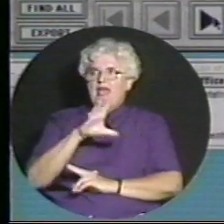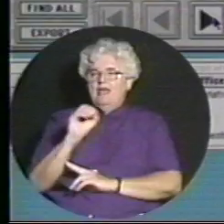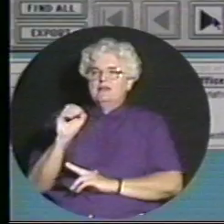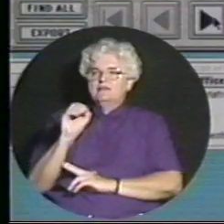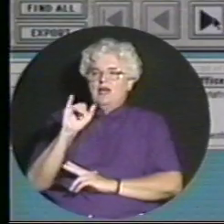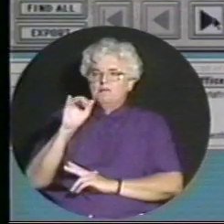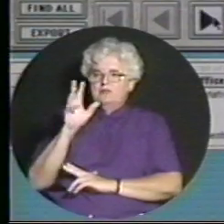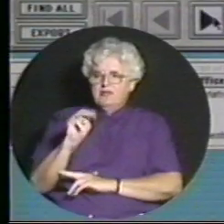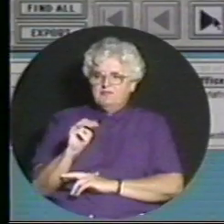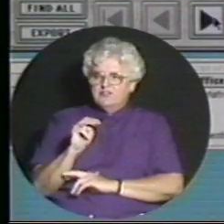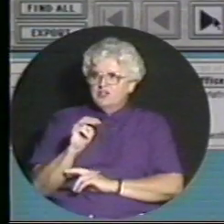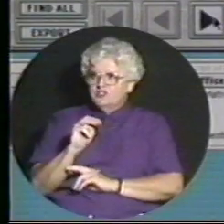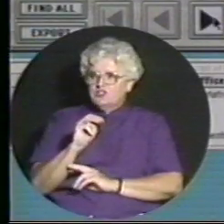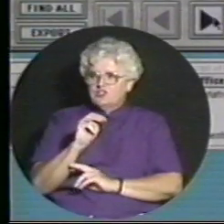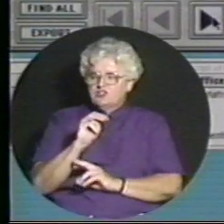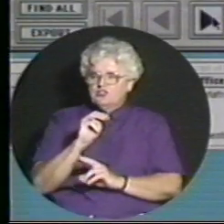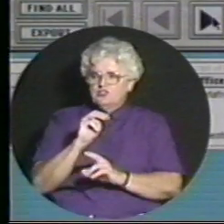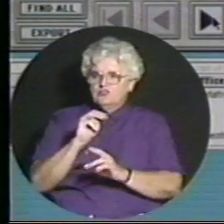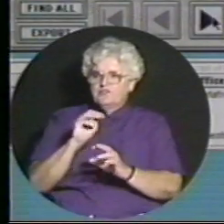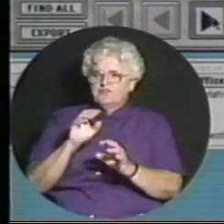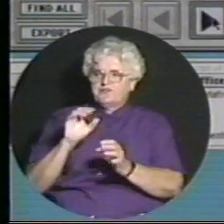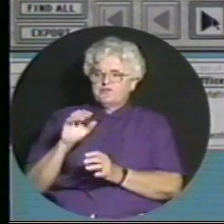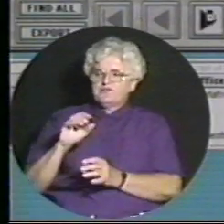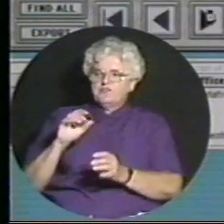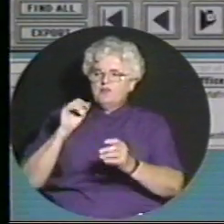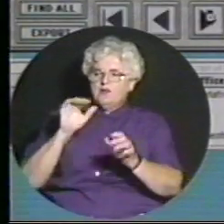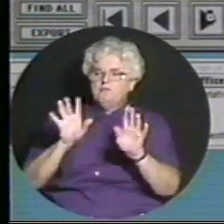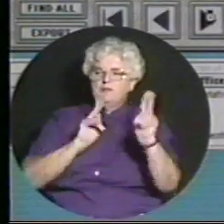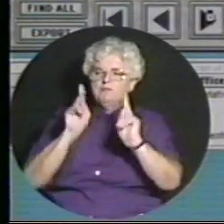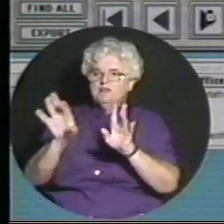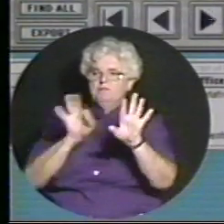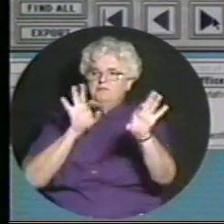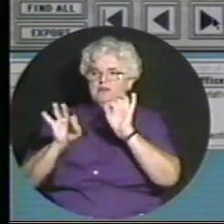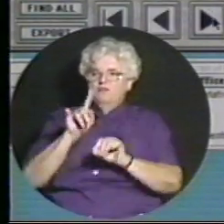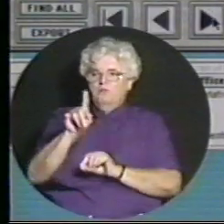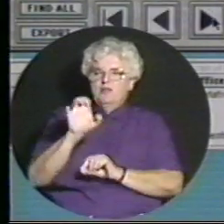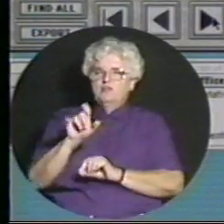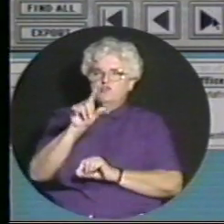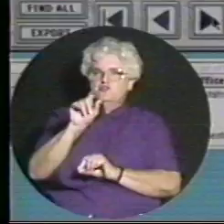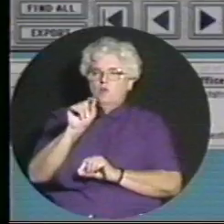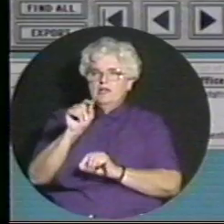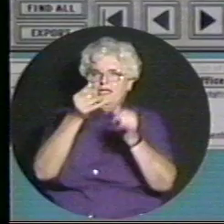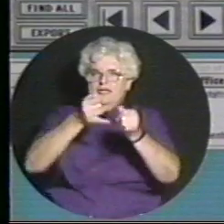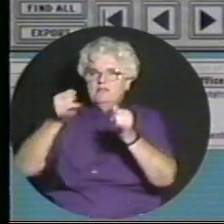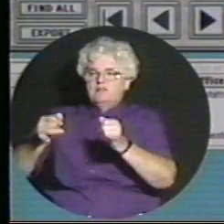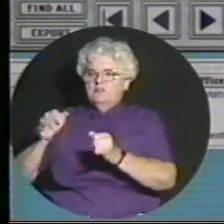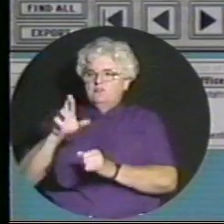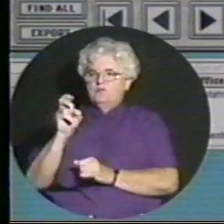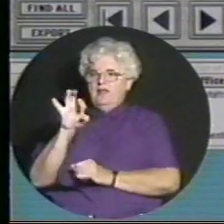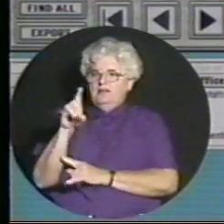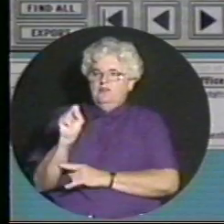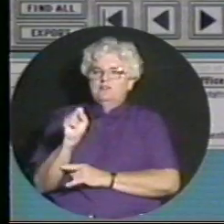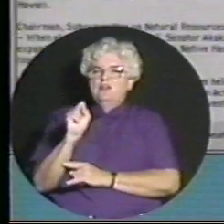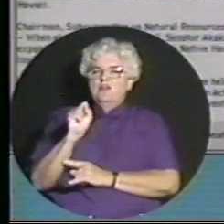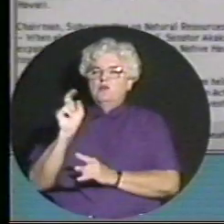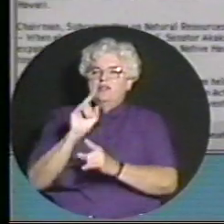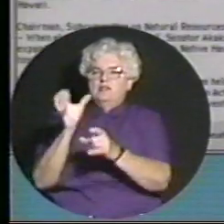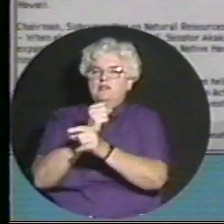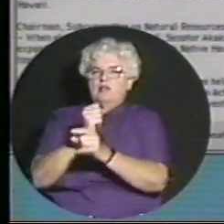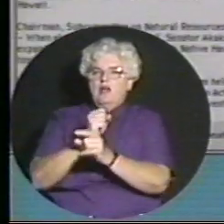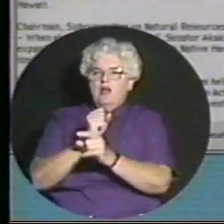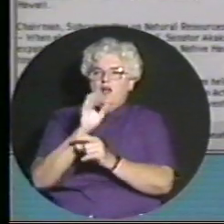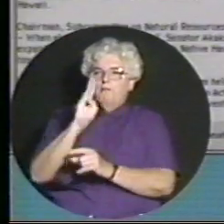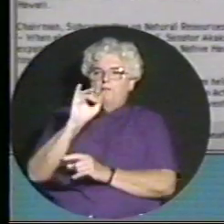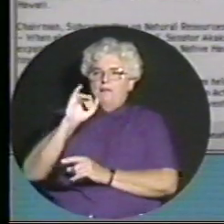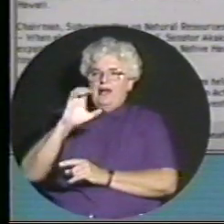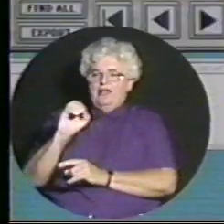of all, simple to operate. The user can pick from 120 individualized records, each of which contains a brief biographical sketch